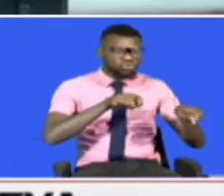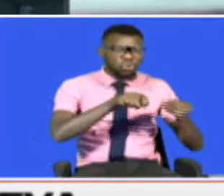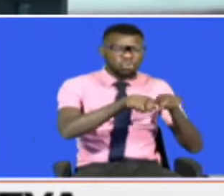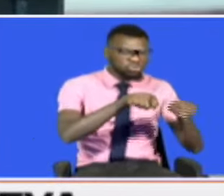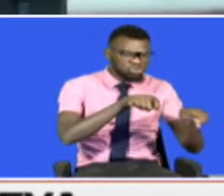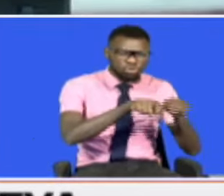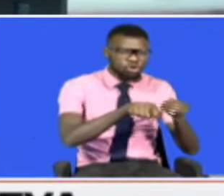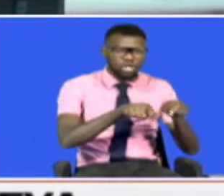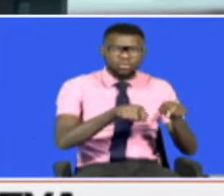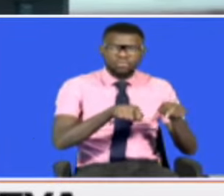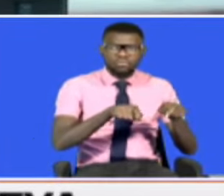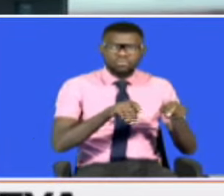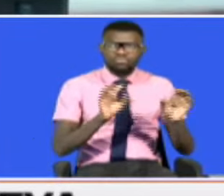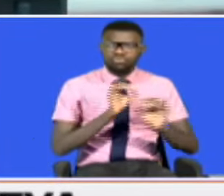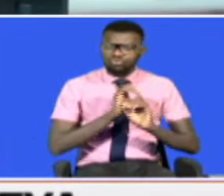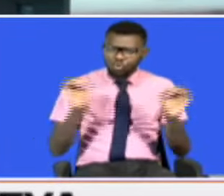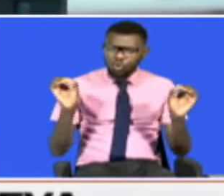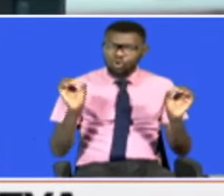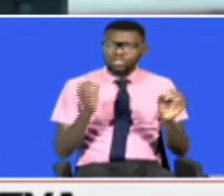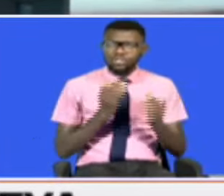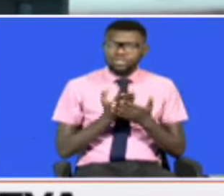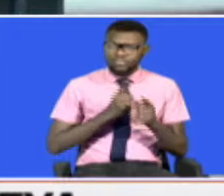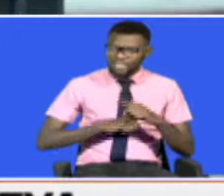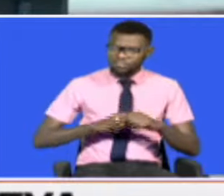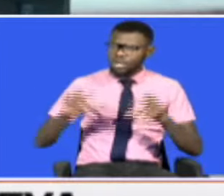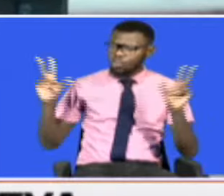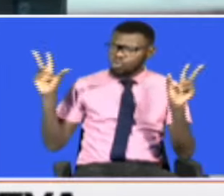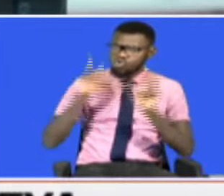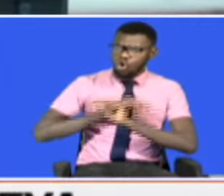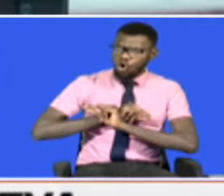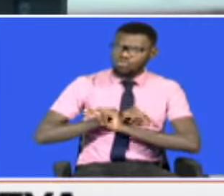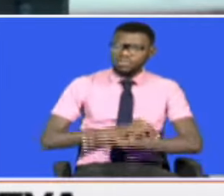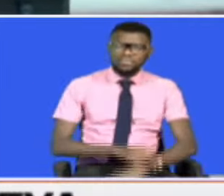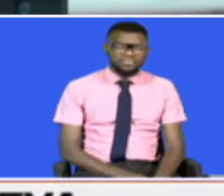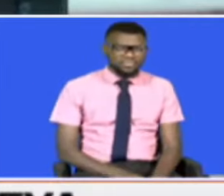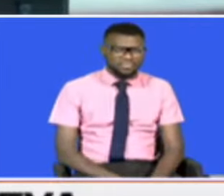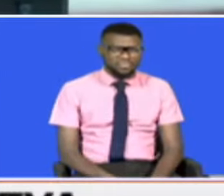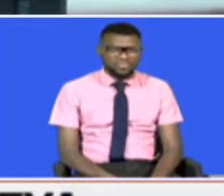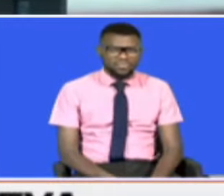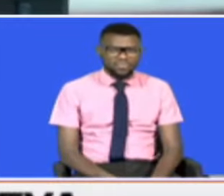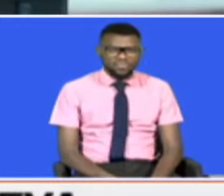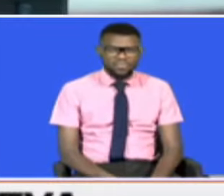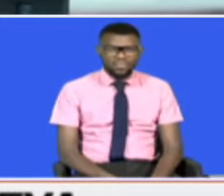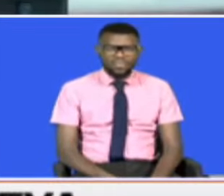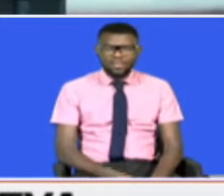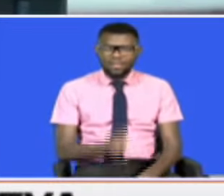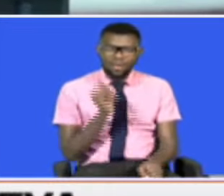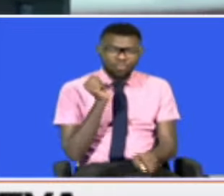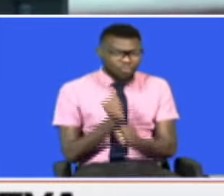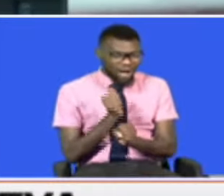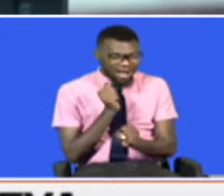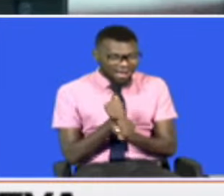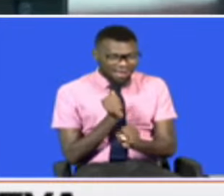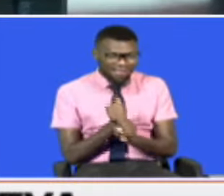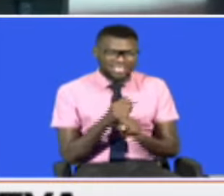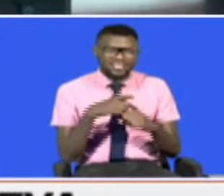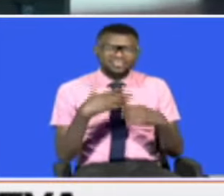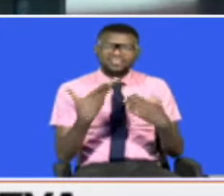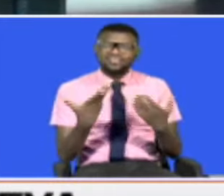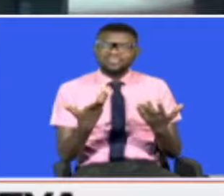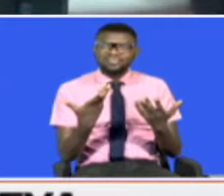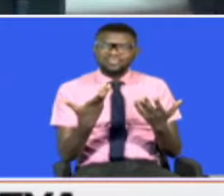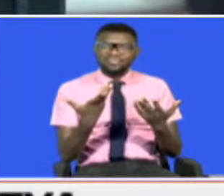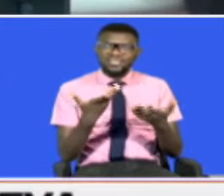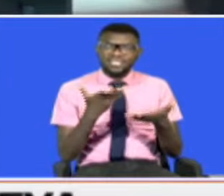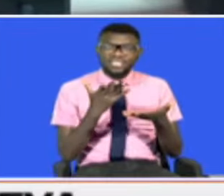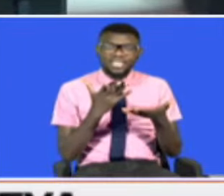down and say no. In terms of medical practice or evidence that we have, that